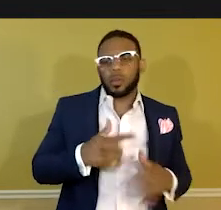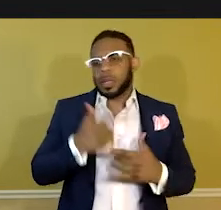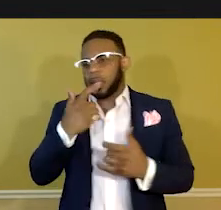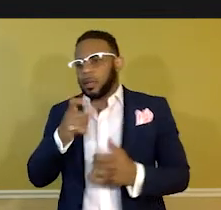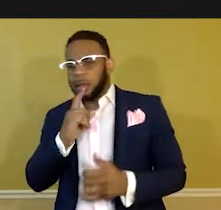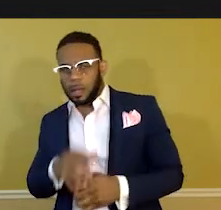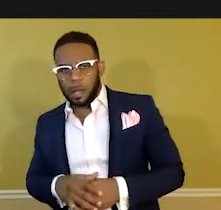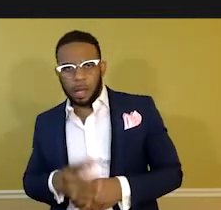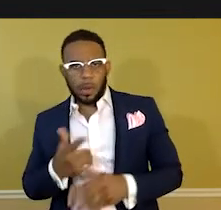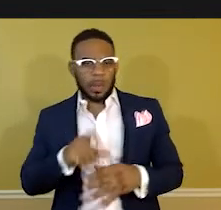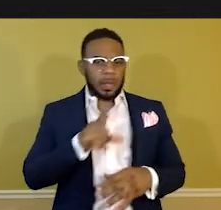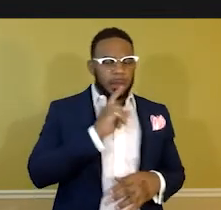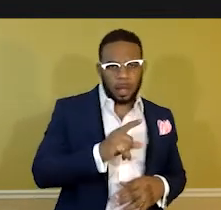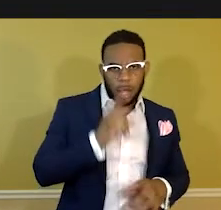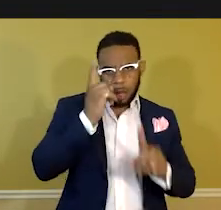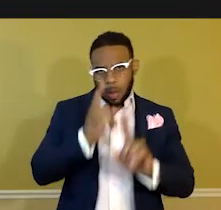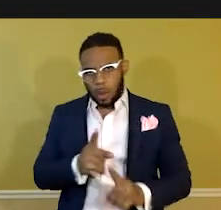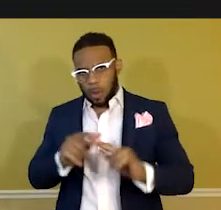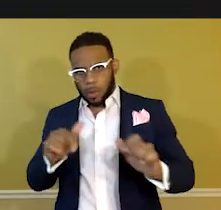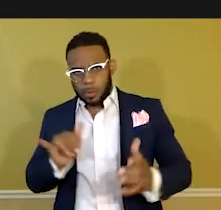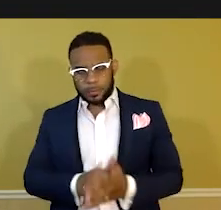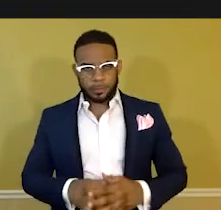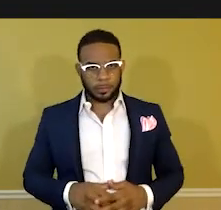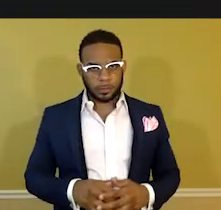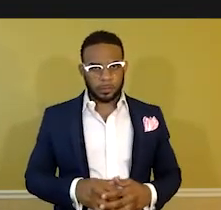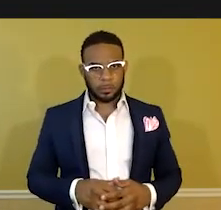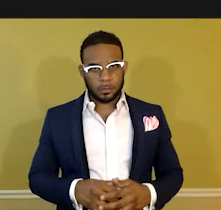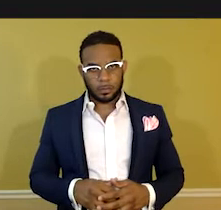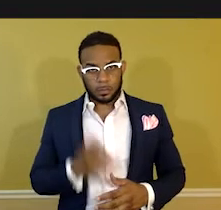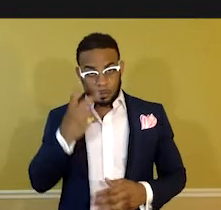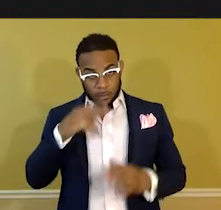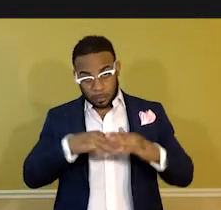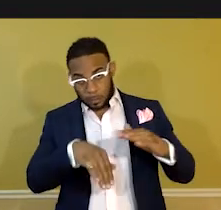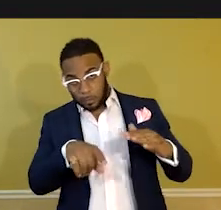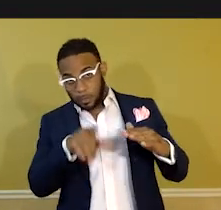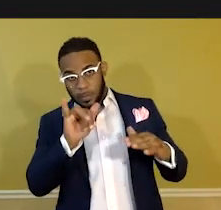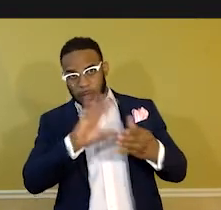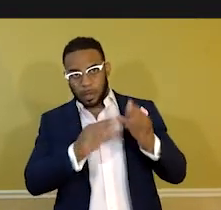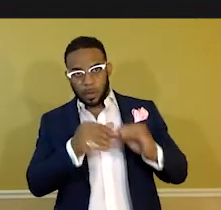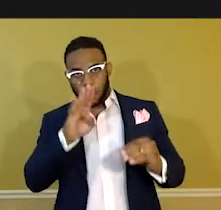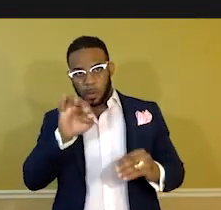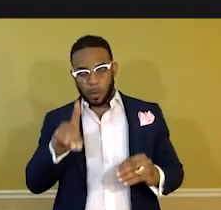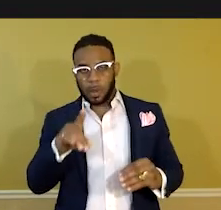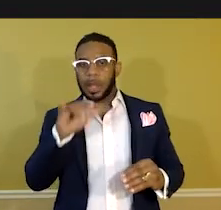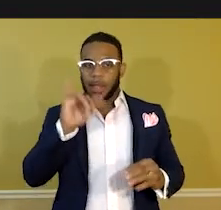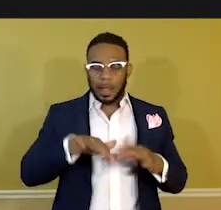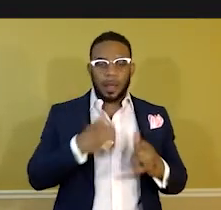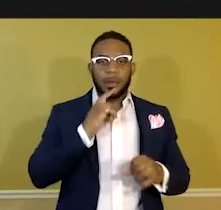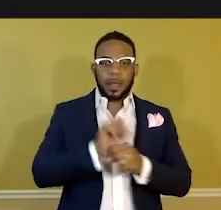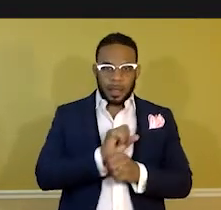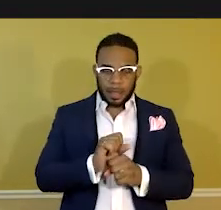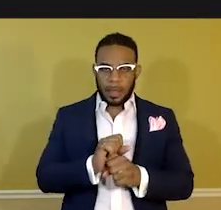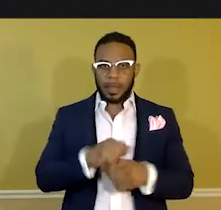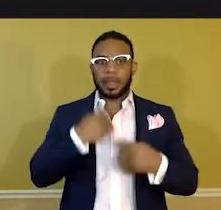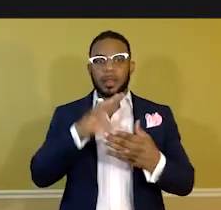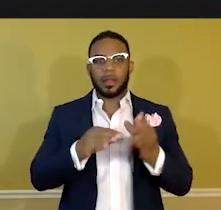interests are, what their needs are, their goals, those kinds of things. Um, if you see below it though, that's a story board. So that's how we actually can